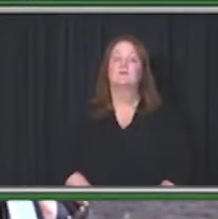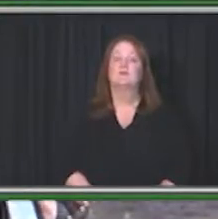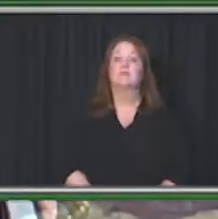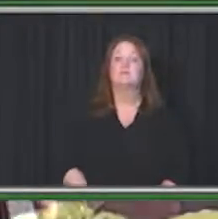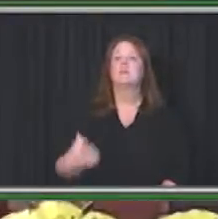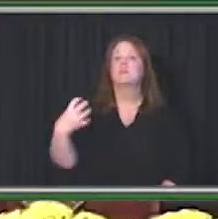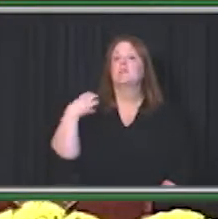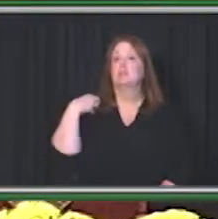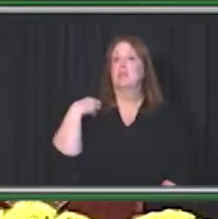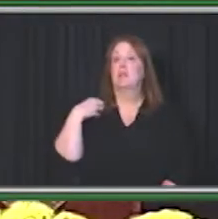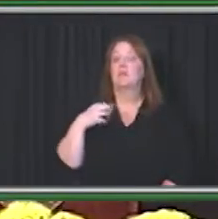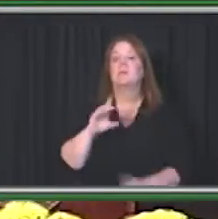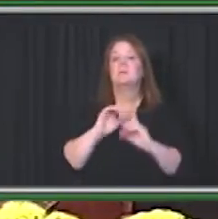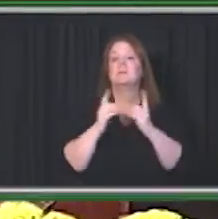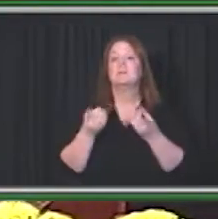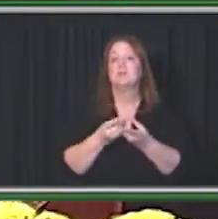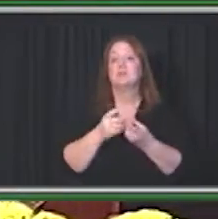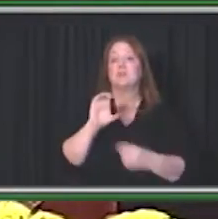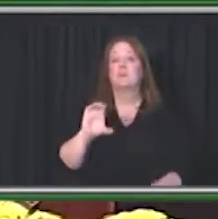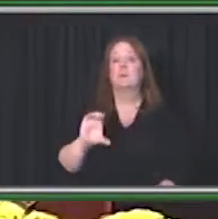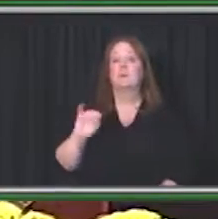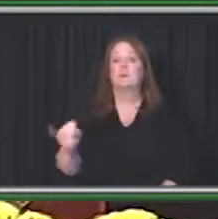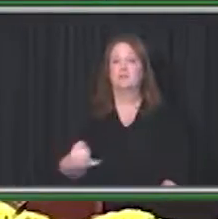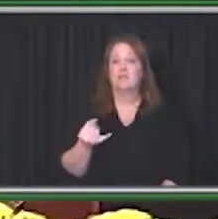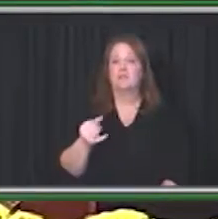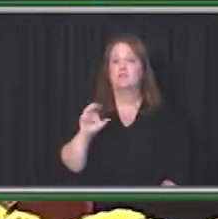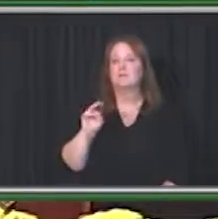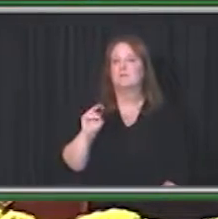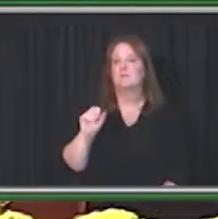Chair, Mary McGuire, Division of Criminal Justice.